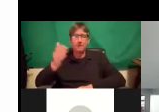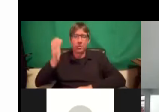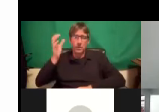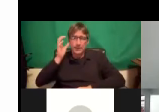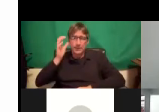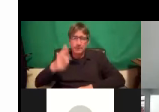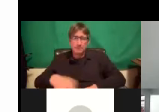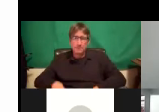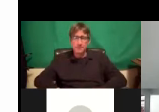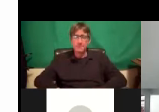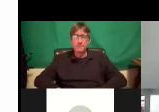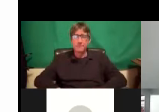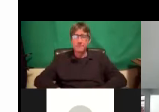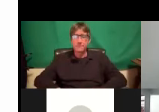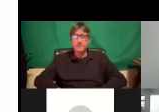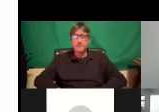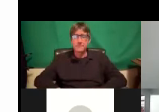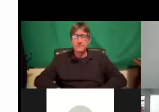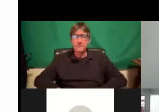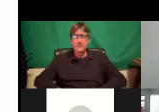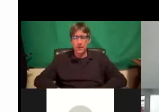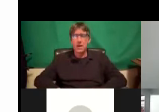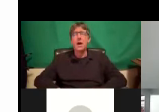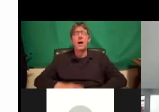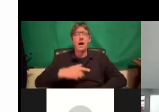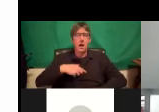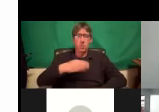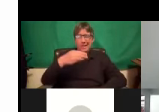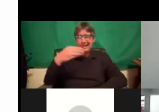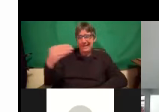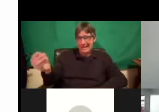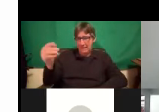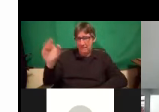Ms. Bent, I'm going to have someone from our team give you my contact information so we can